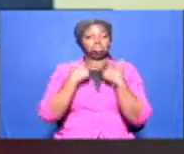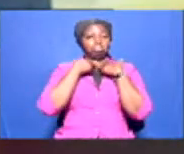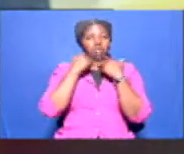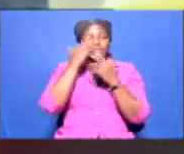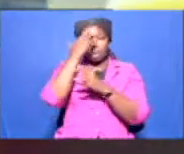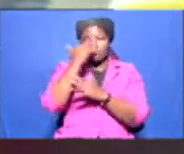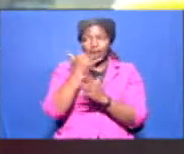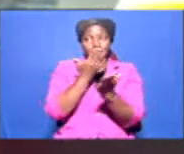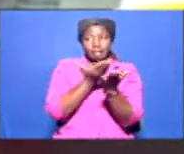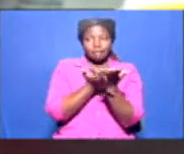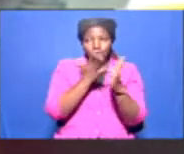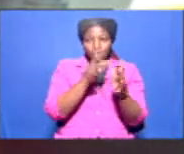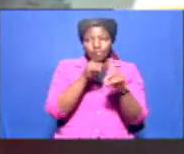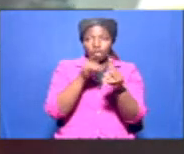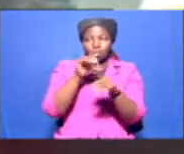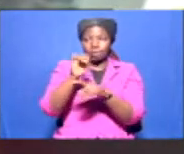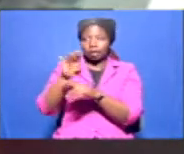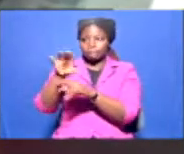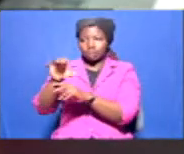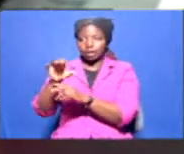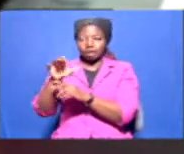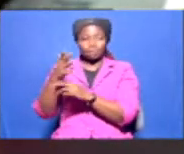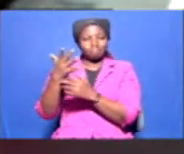IEBC from clearing him.